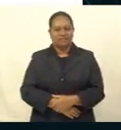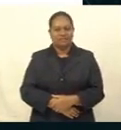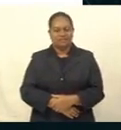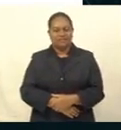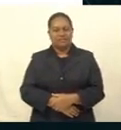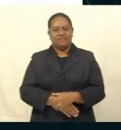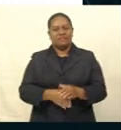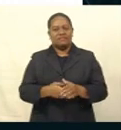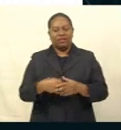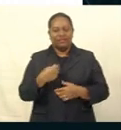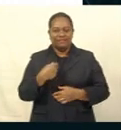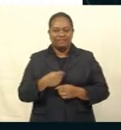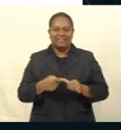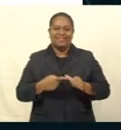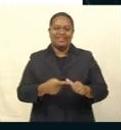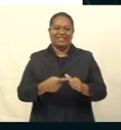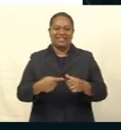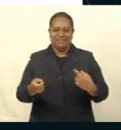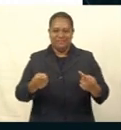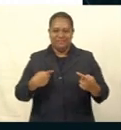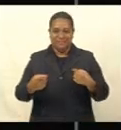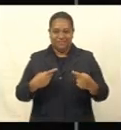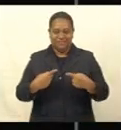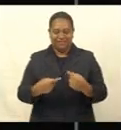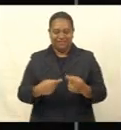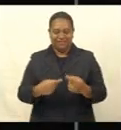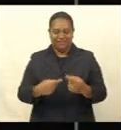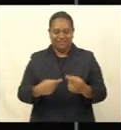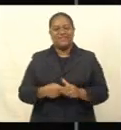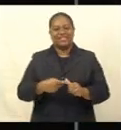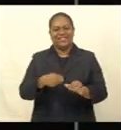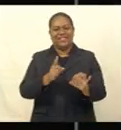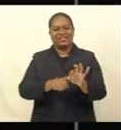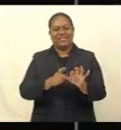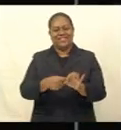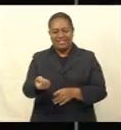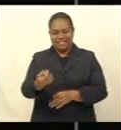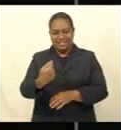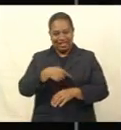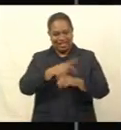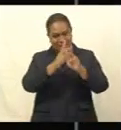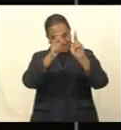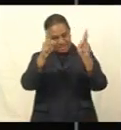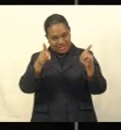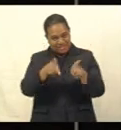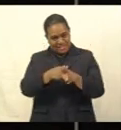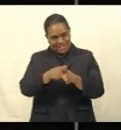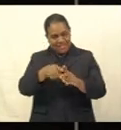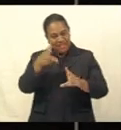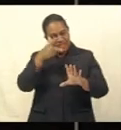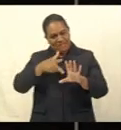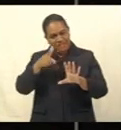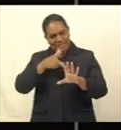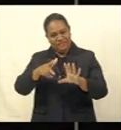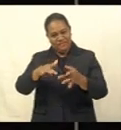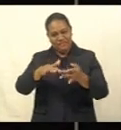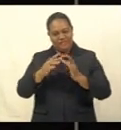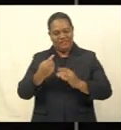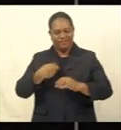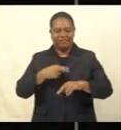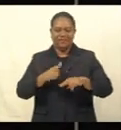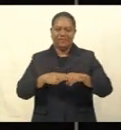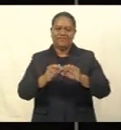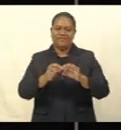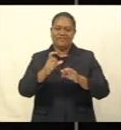Visit our FBC website to answer. You can send us newsworthy pictures and videos by email